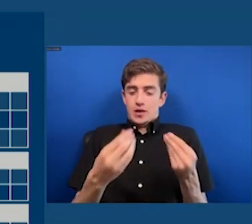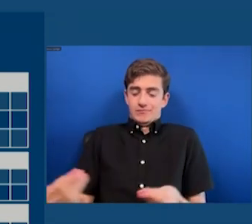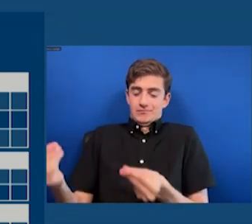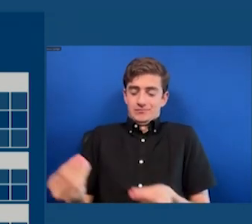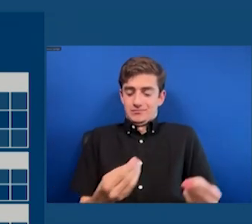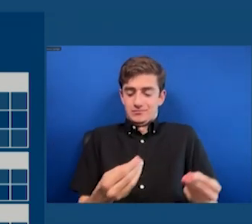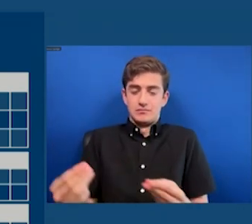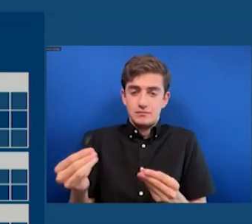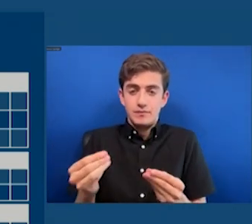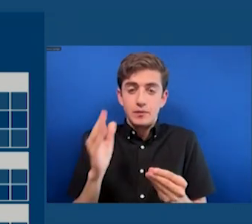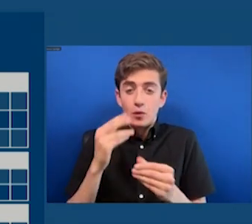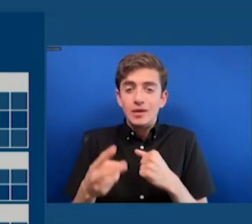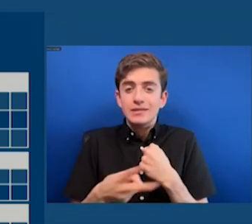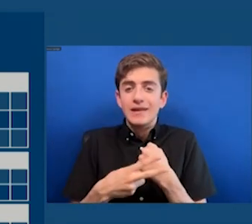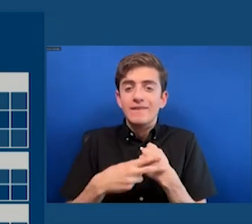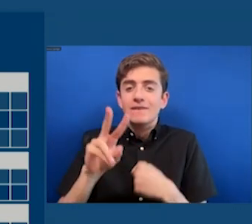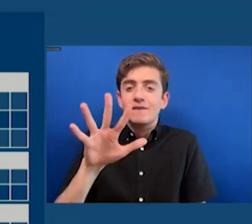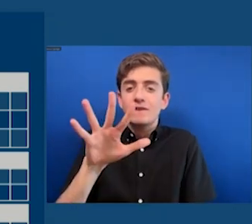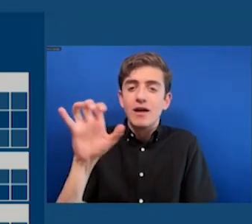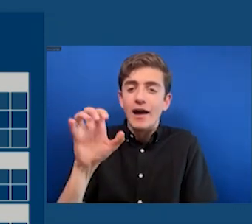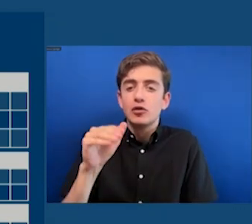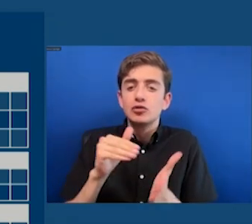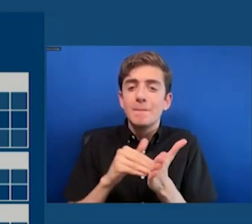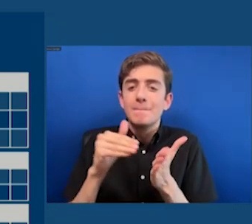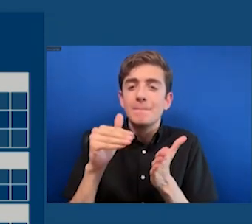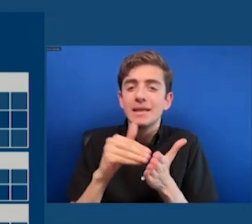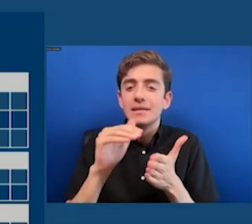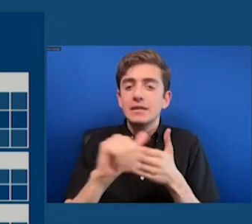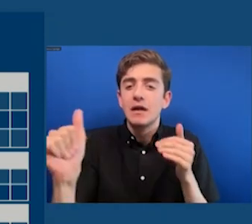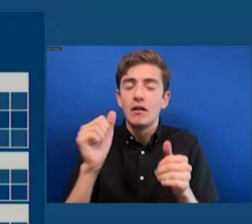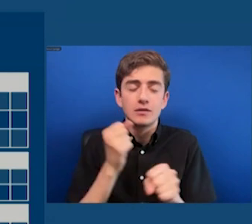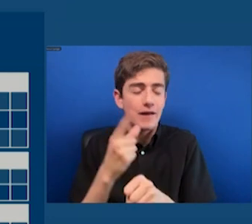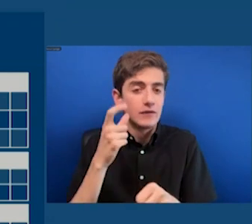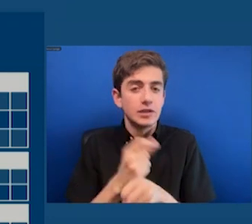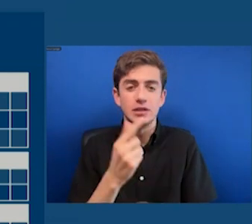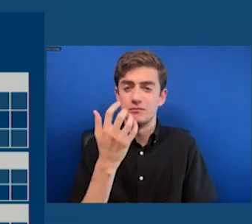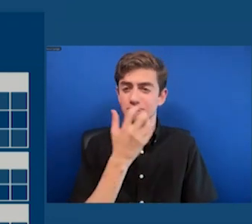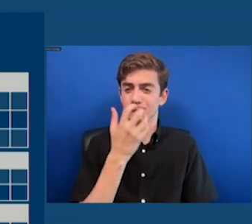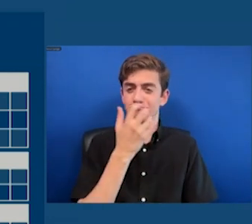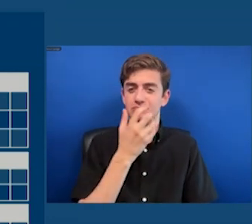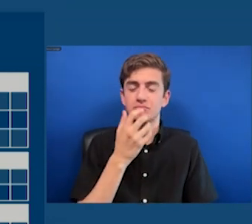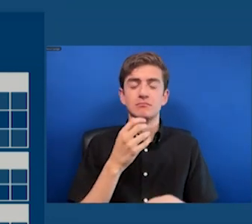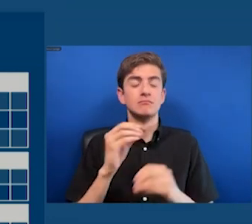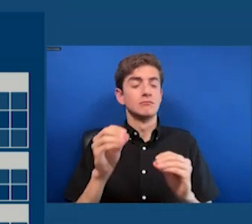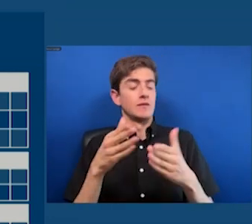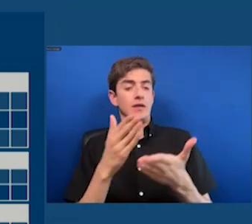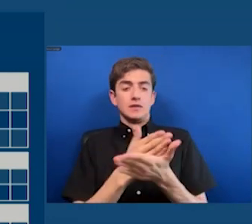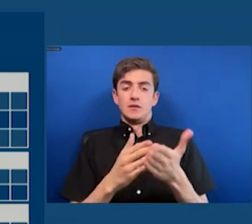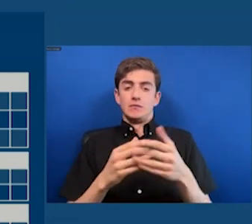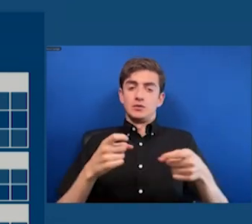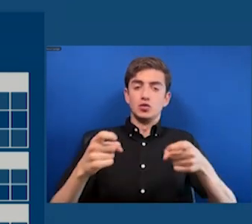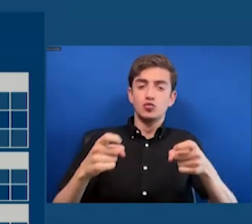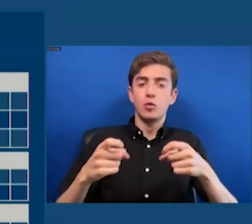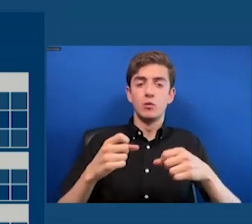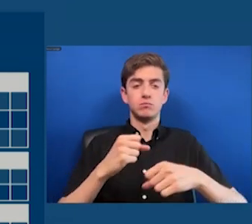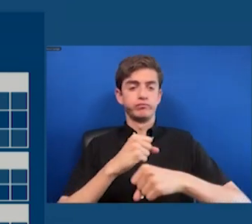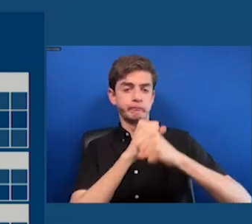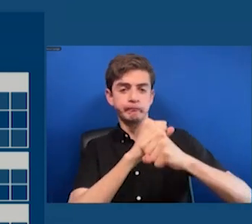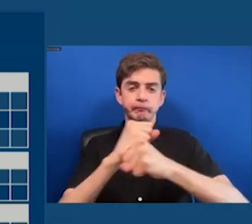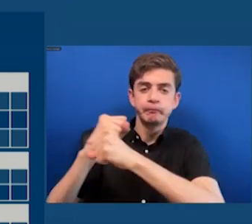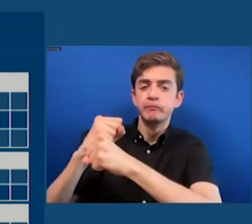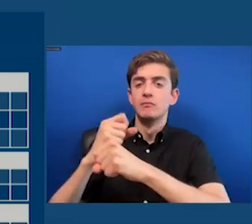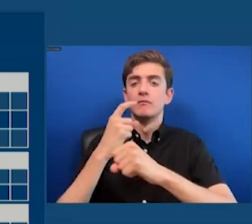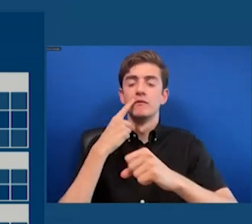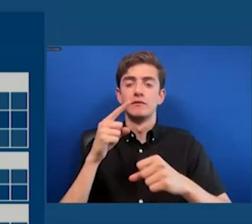us $500 million every single year and allow us to start putting controls and guardrails in place for what